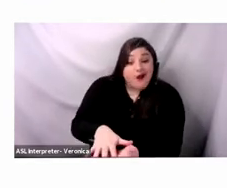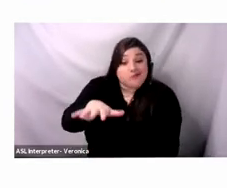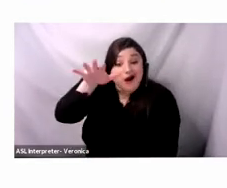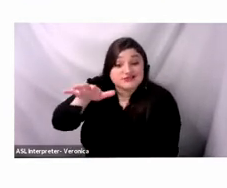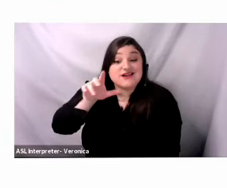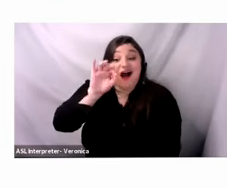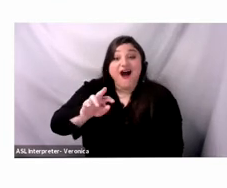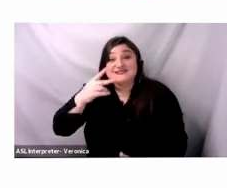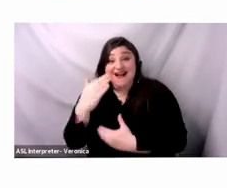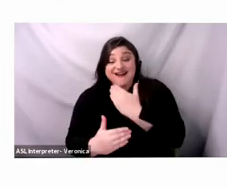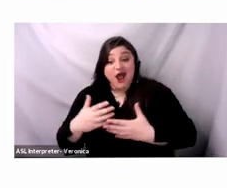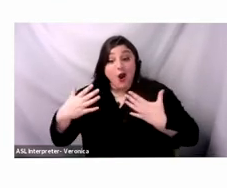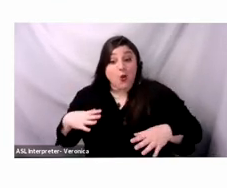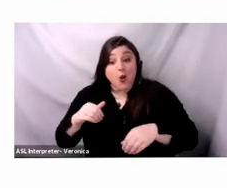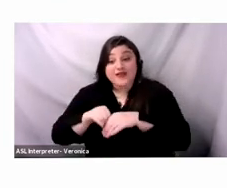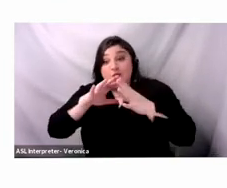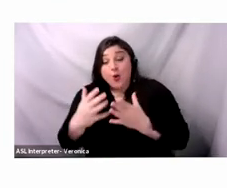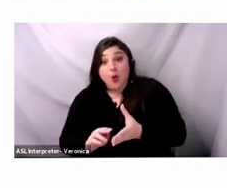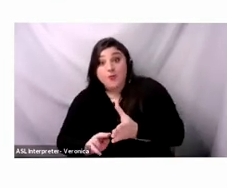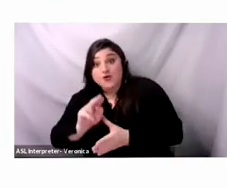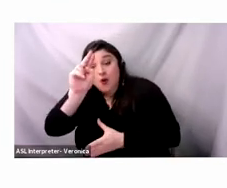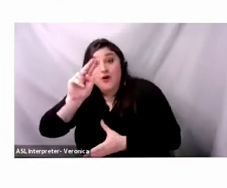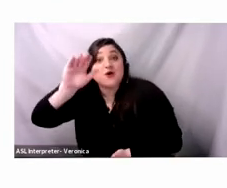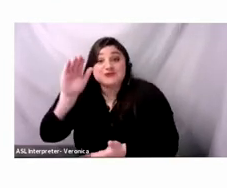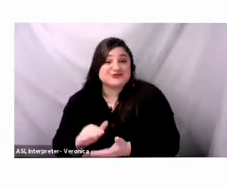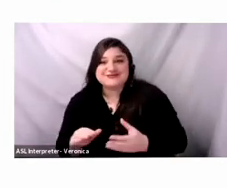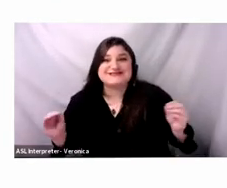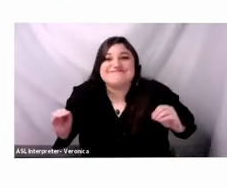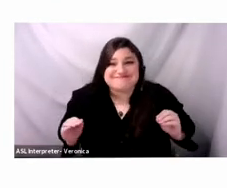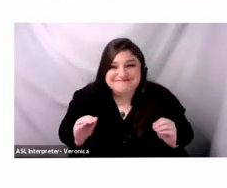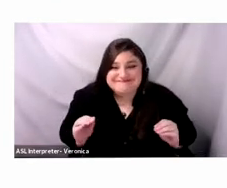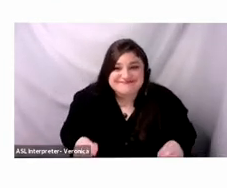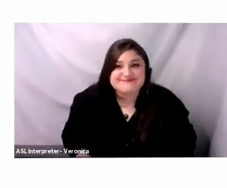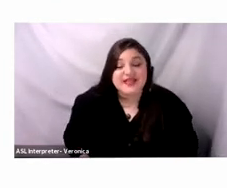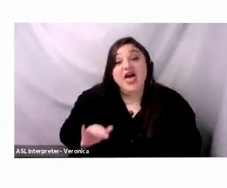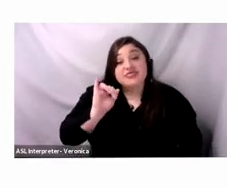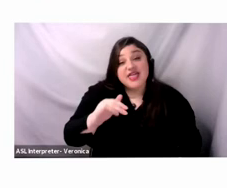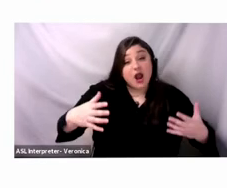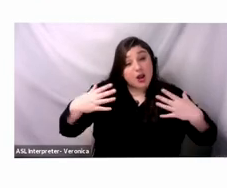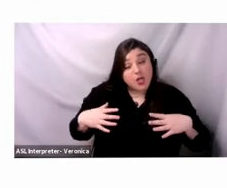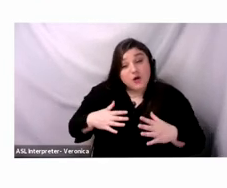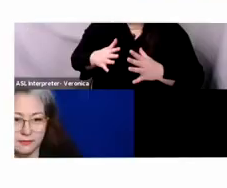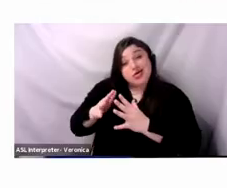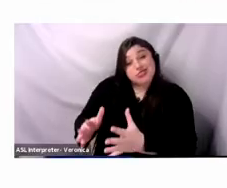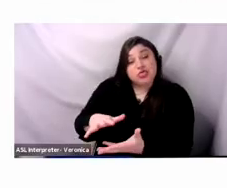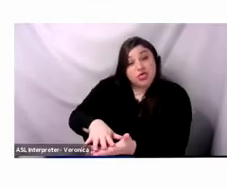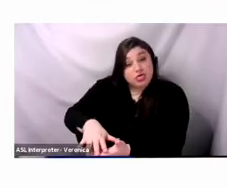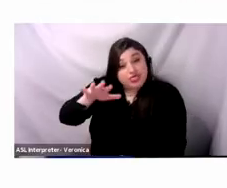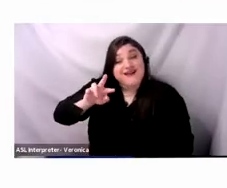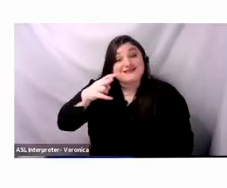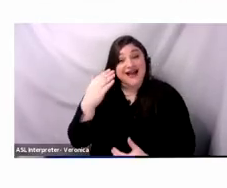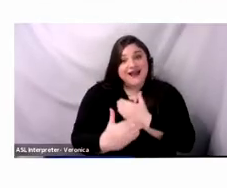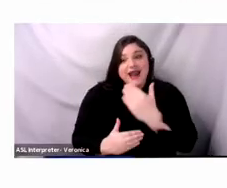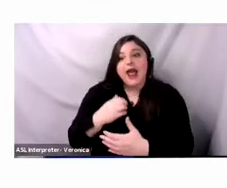down production and consumption of new things? No, there is not. Excess secondhand clothing teaches people that clothing is a